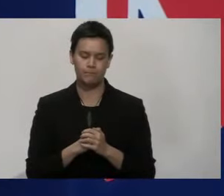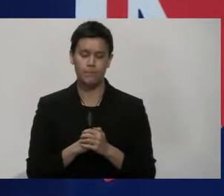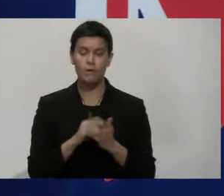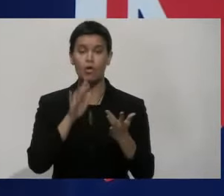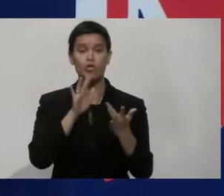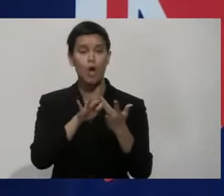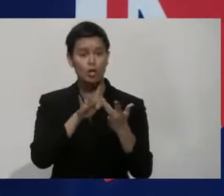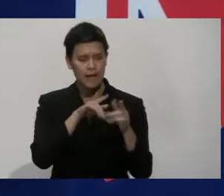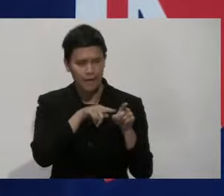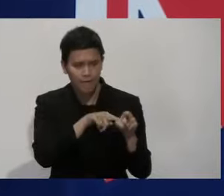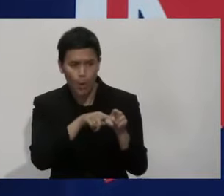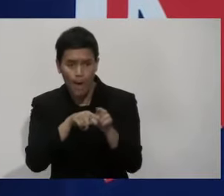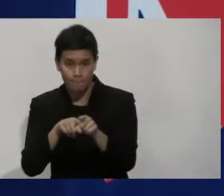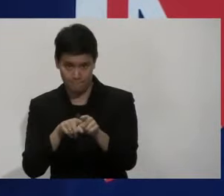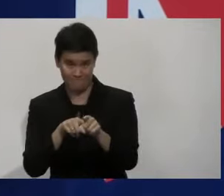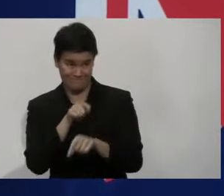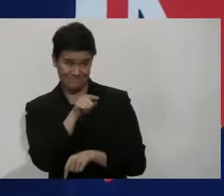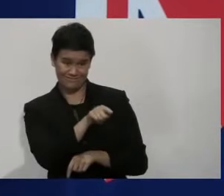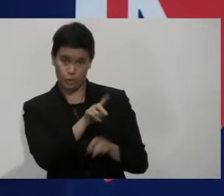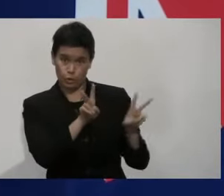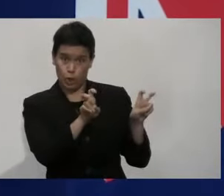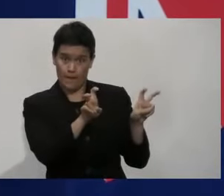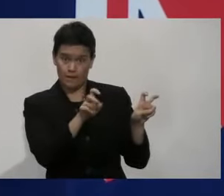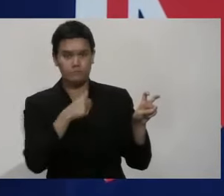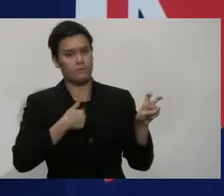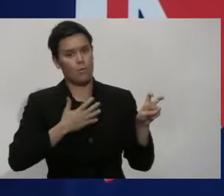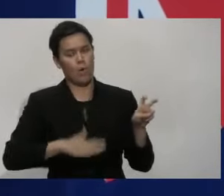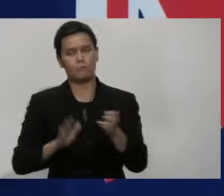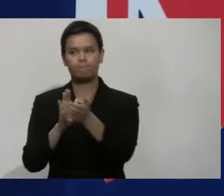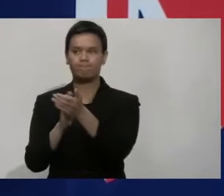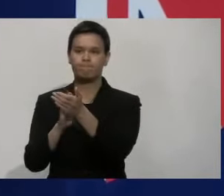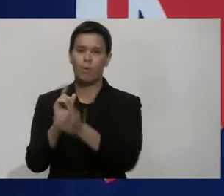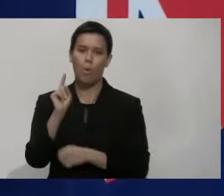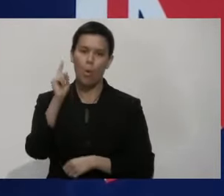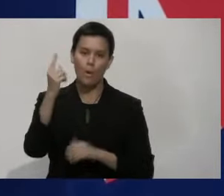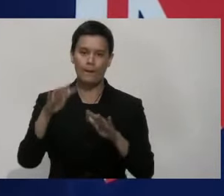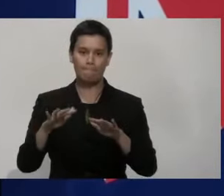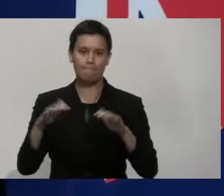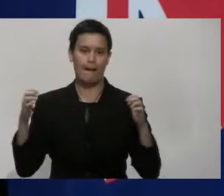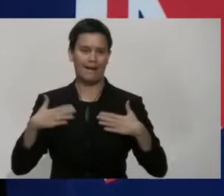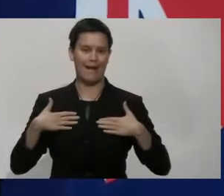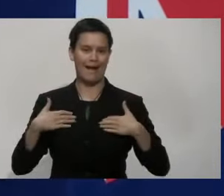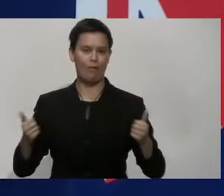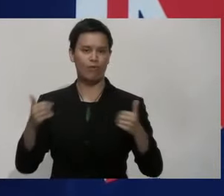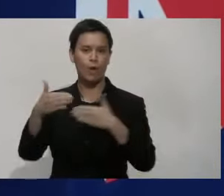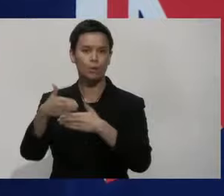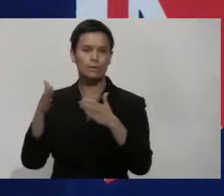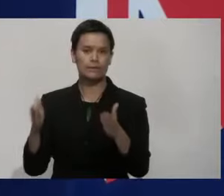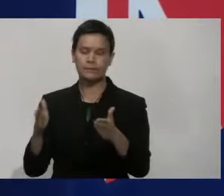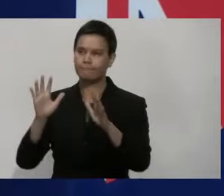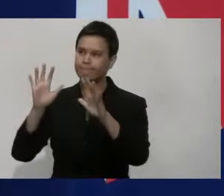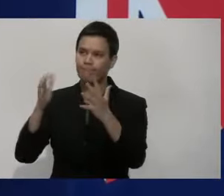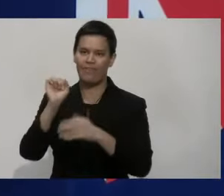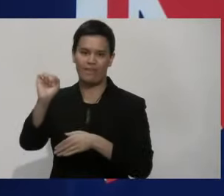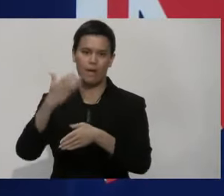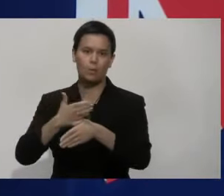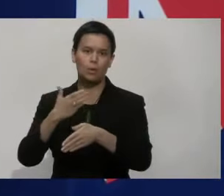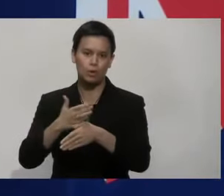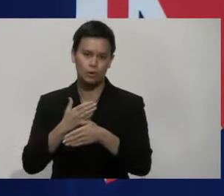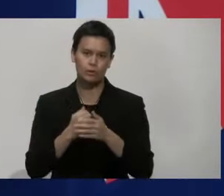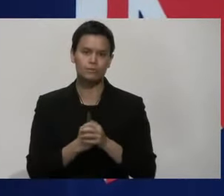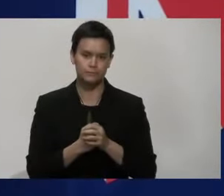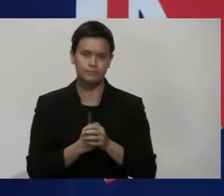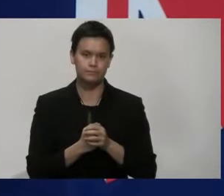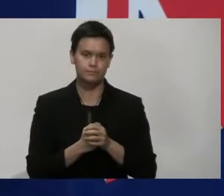mention of the remarkable efforts of our Auckland Public Health Unit. At the end of last week, I spoke with Sir Brian